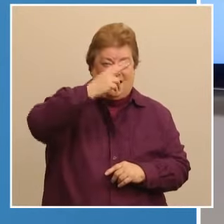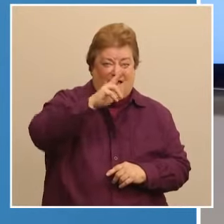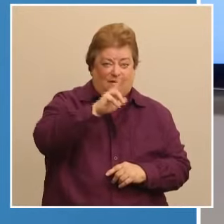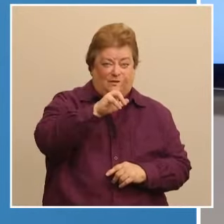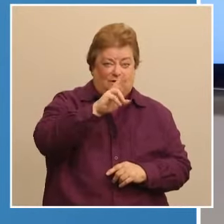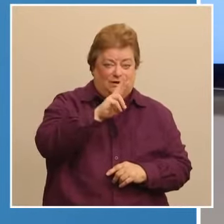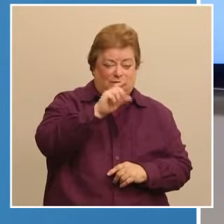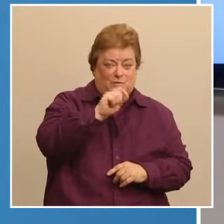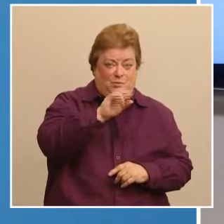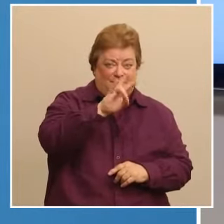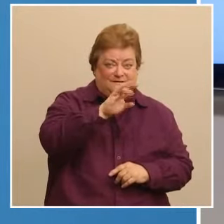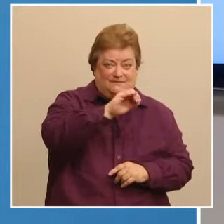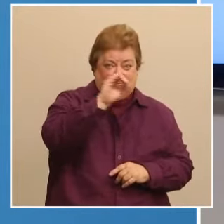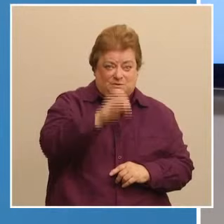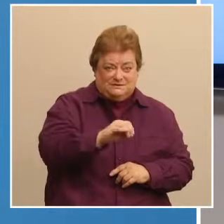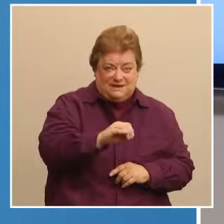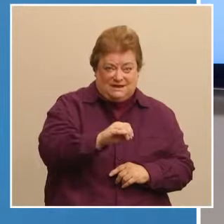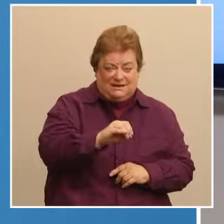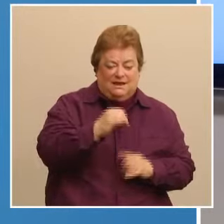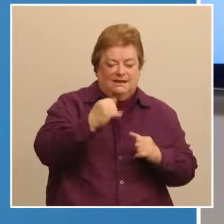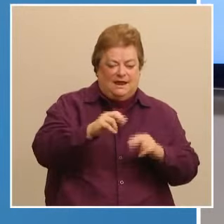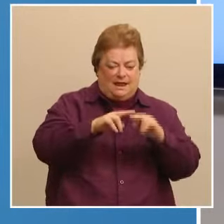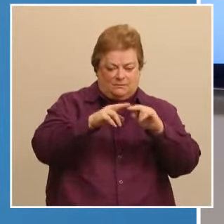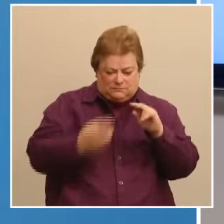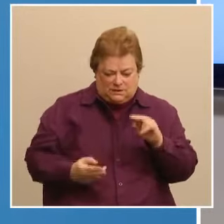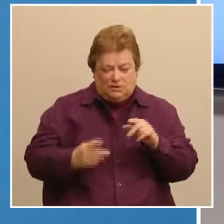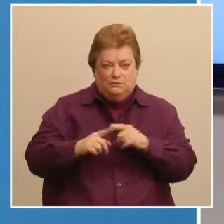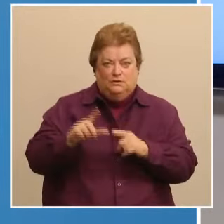of 32.7% down to